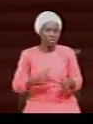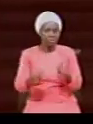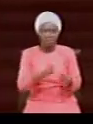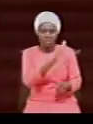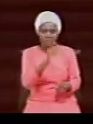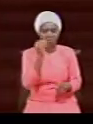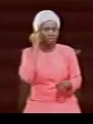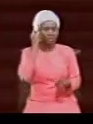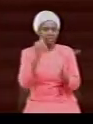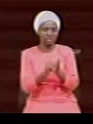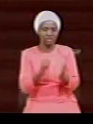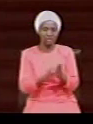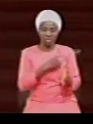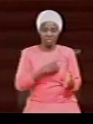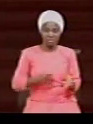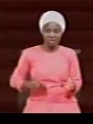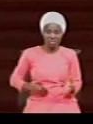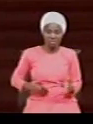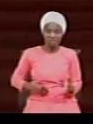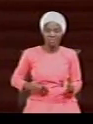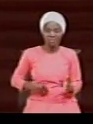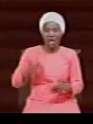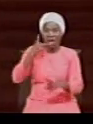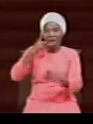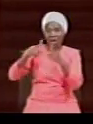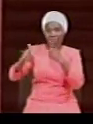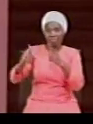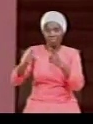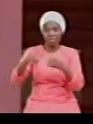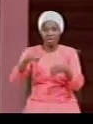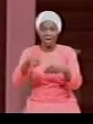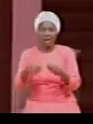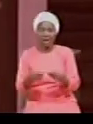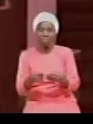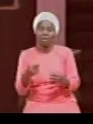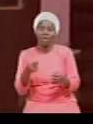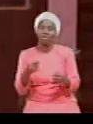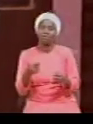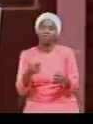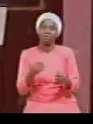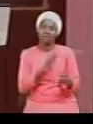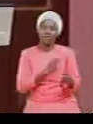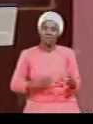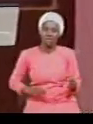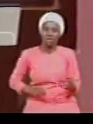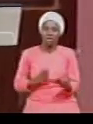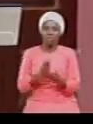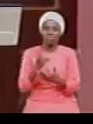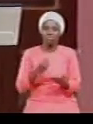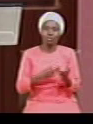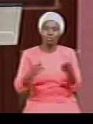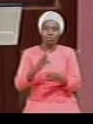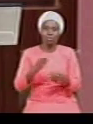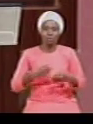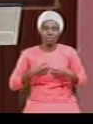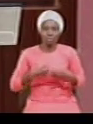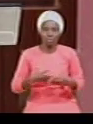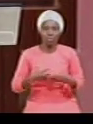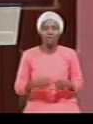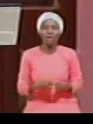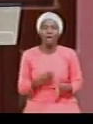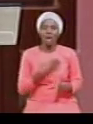the inspiration and vision of the Holy Ghost, that that person was right before them. And